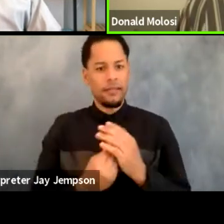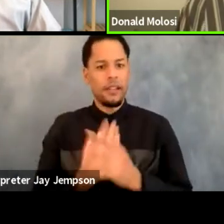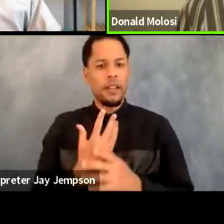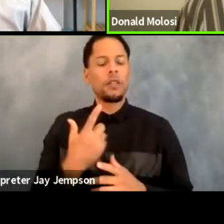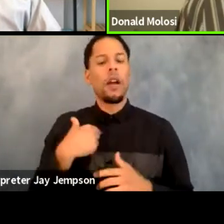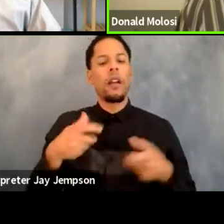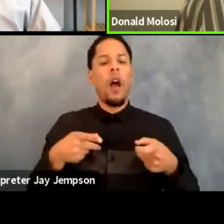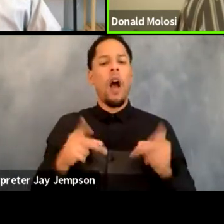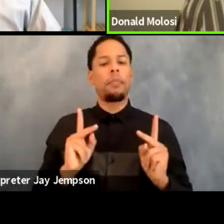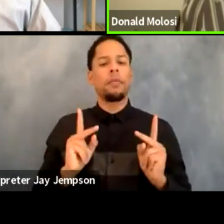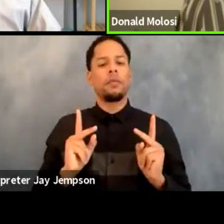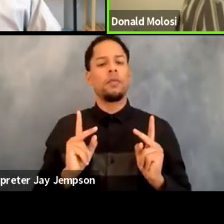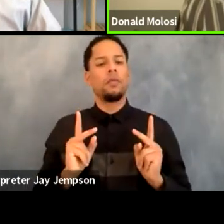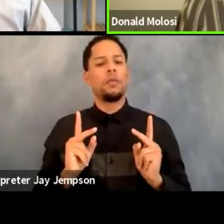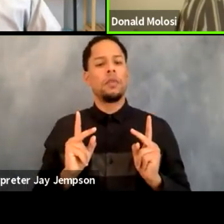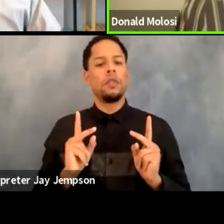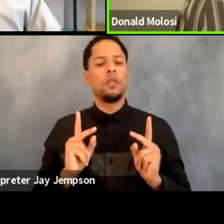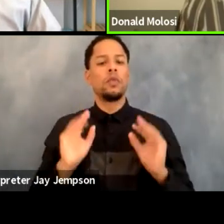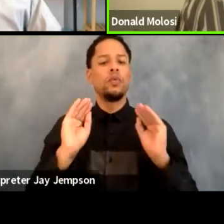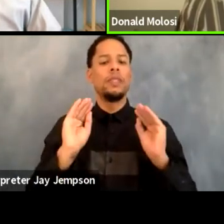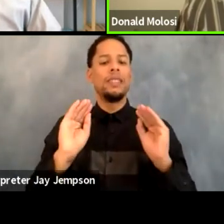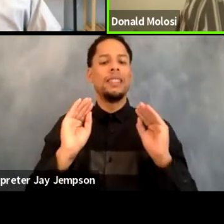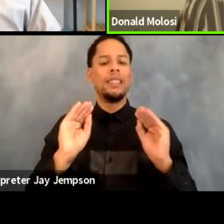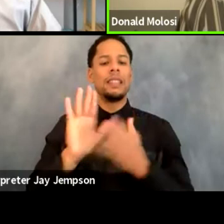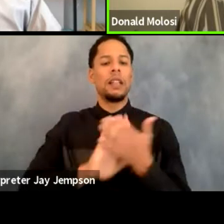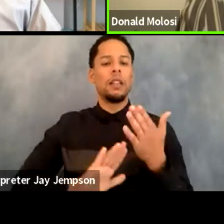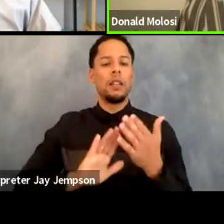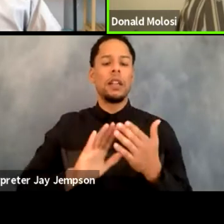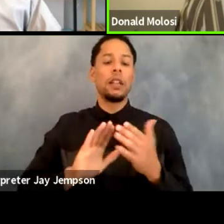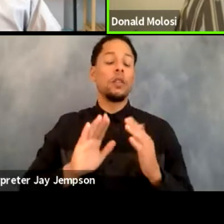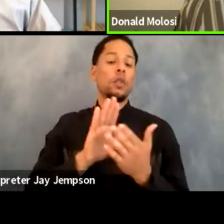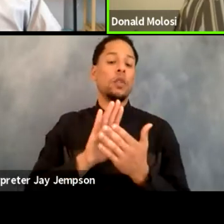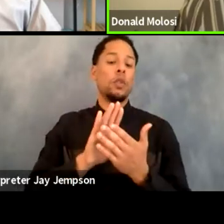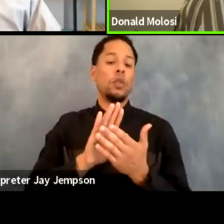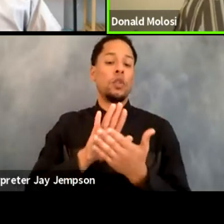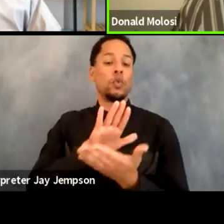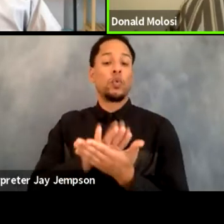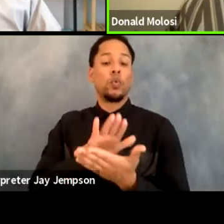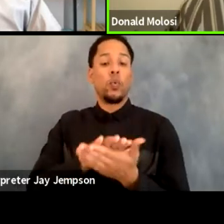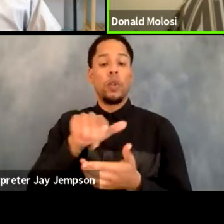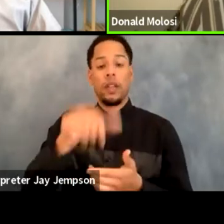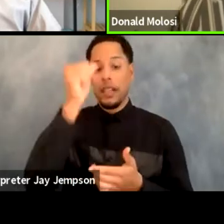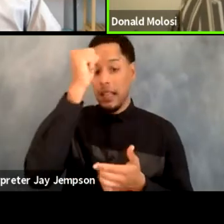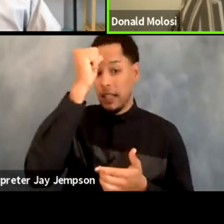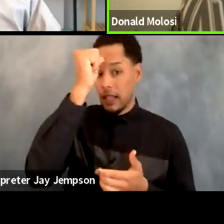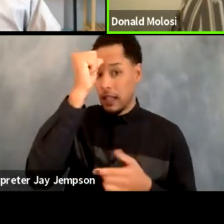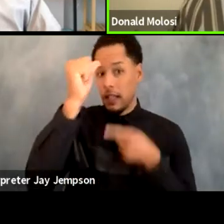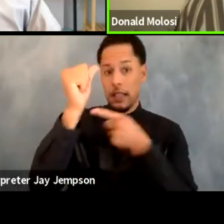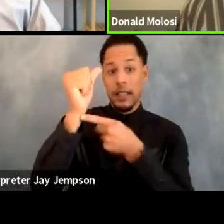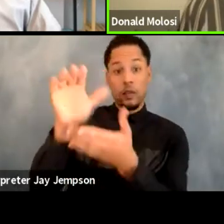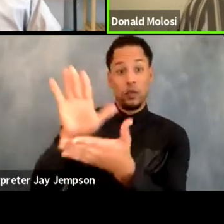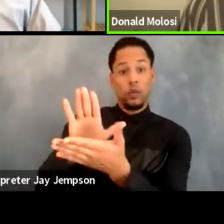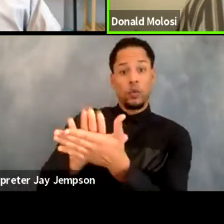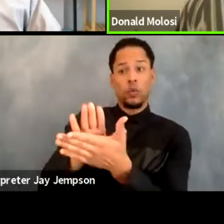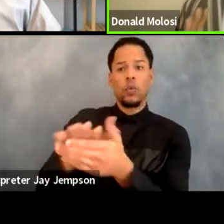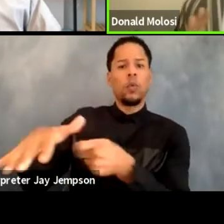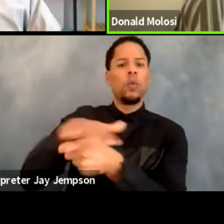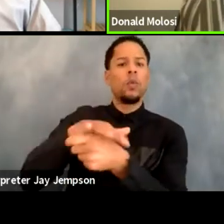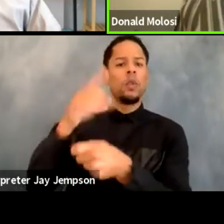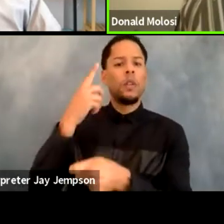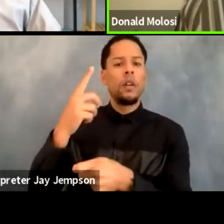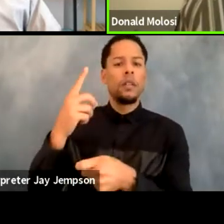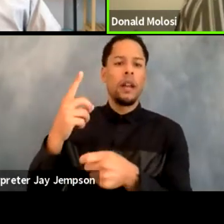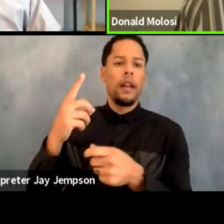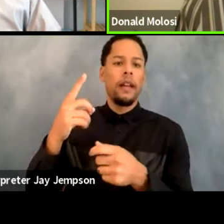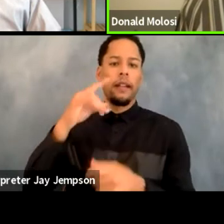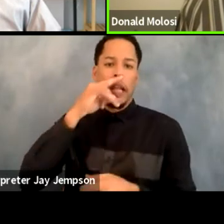school in India that was a school for children with disabilities. Now, most